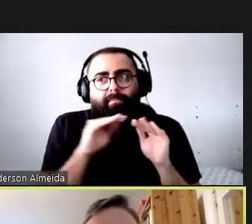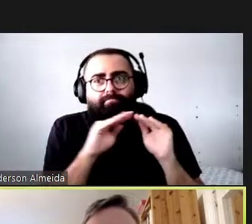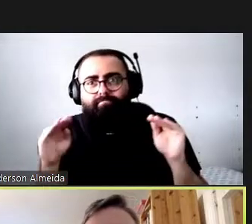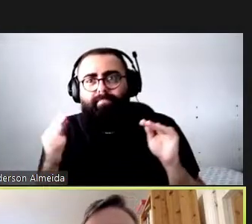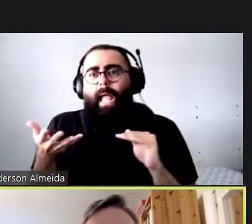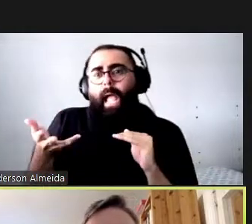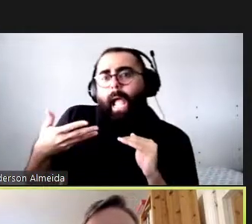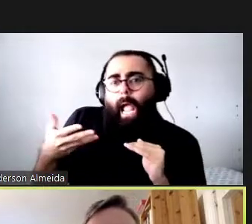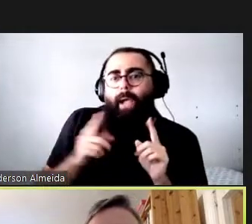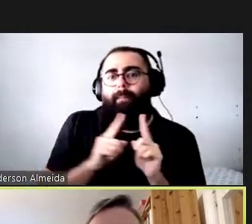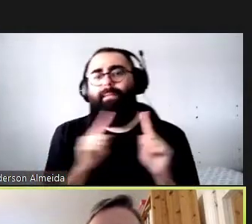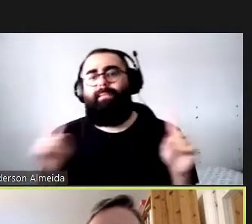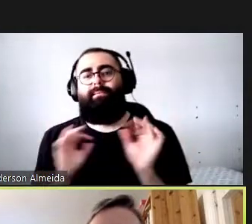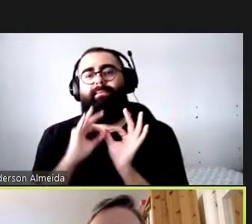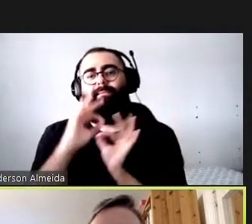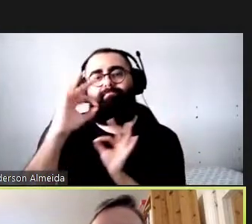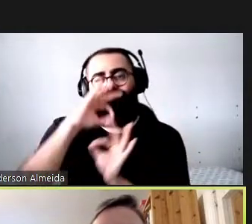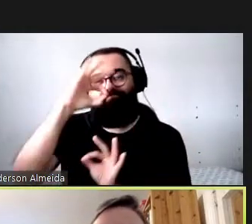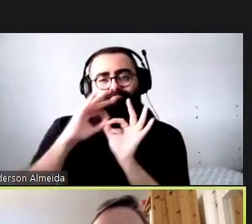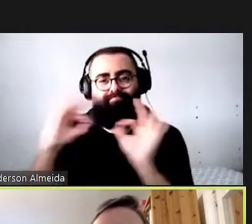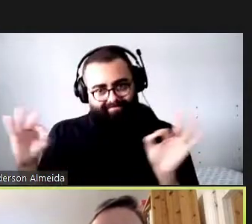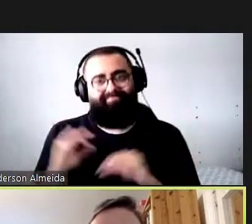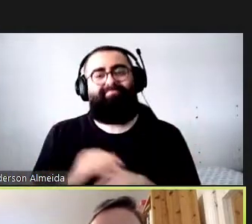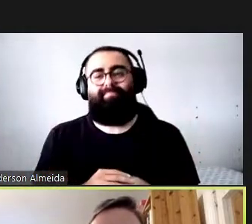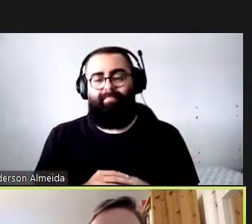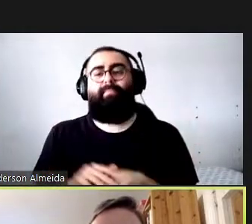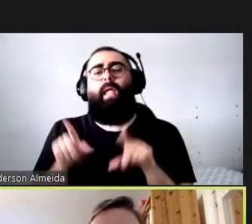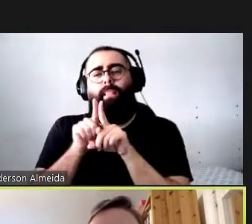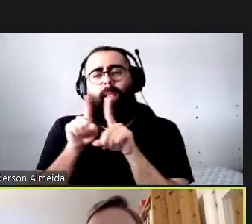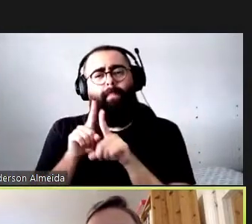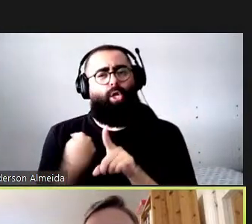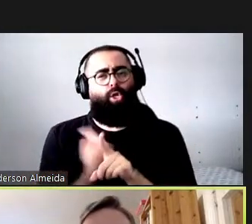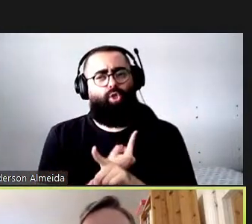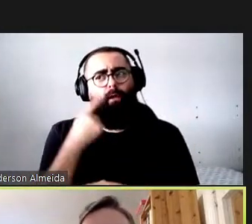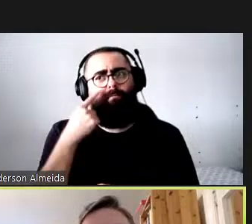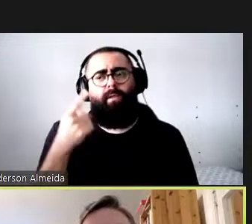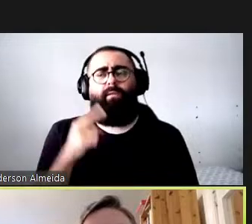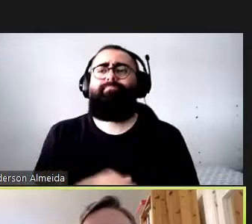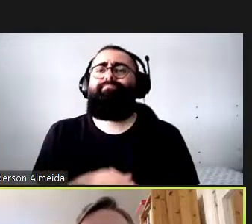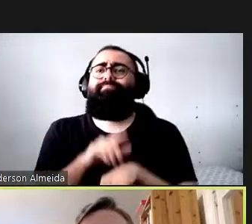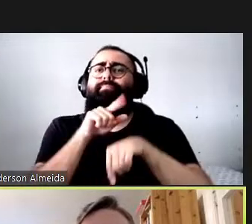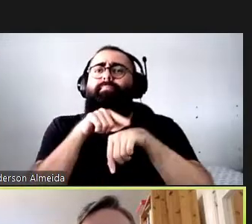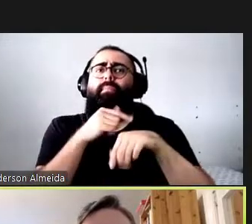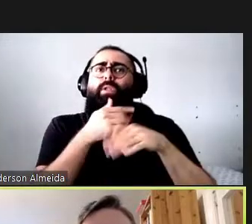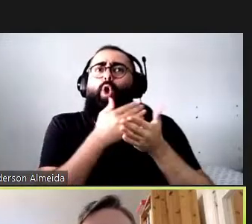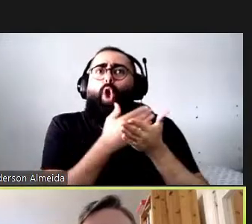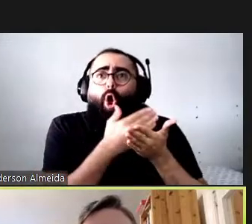And then we looked at the durations of those different movement phases